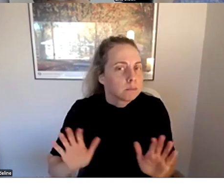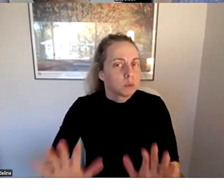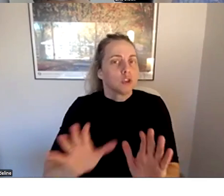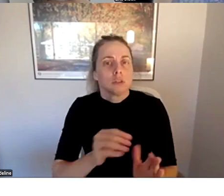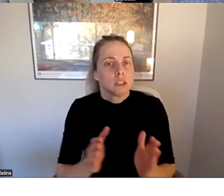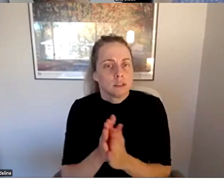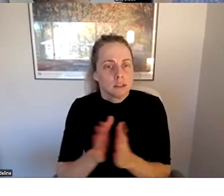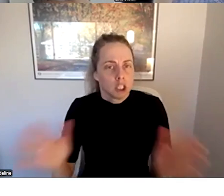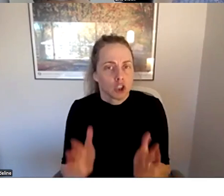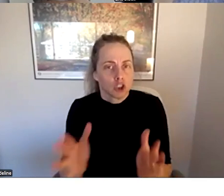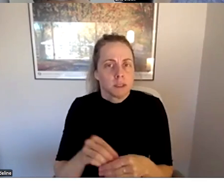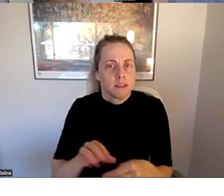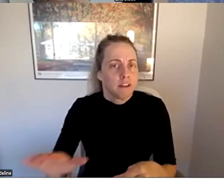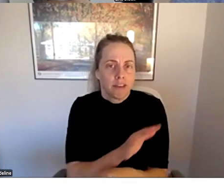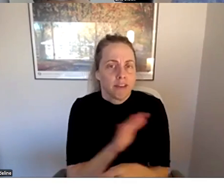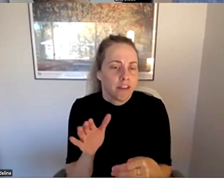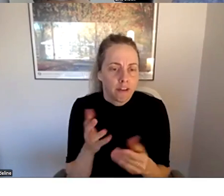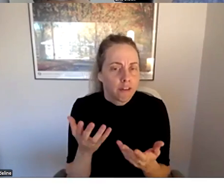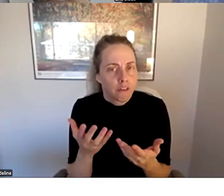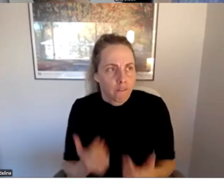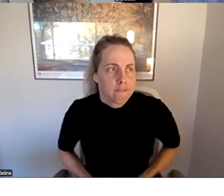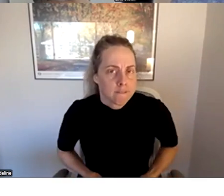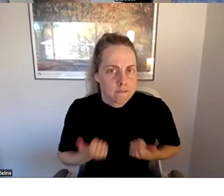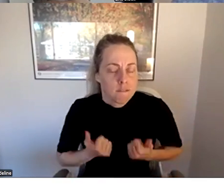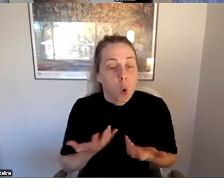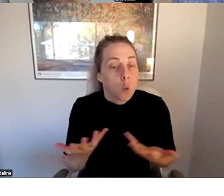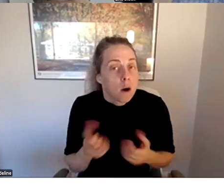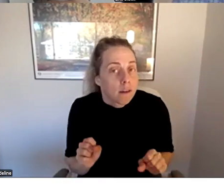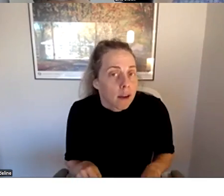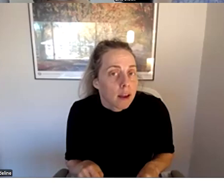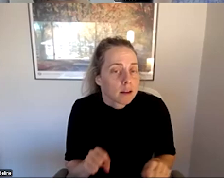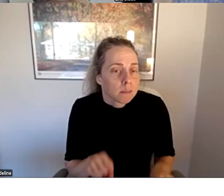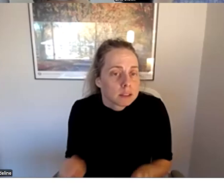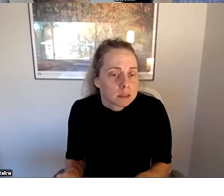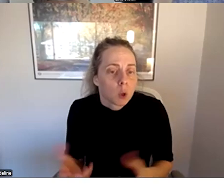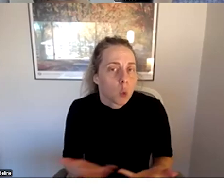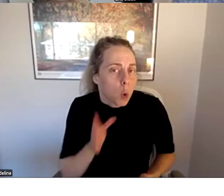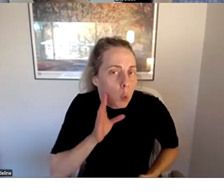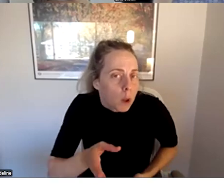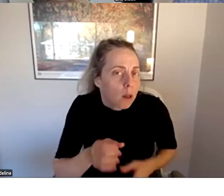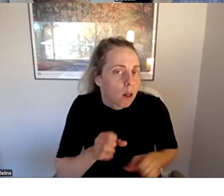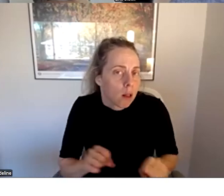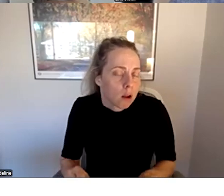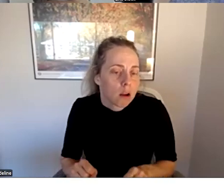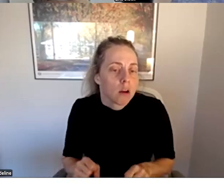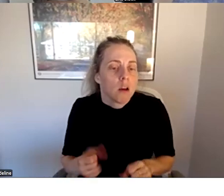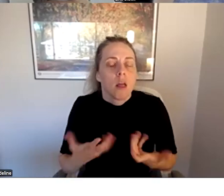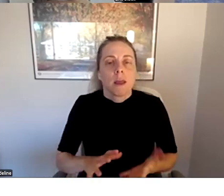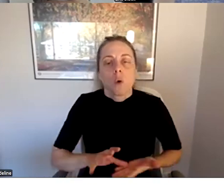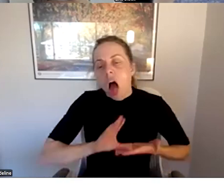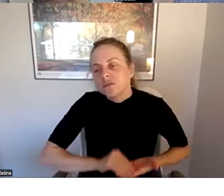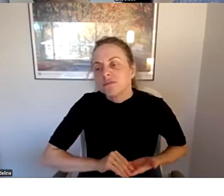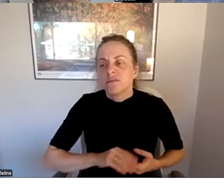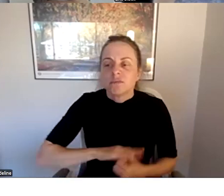circle about what can be the possibility and what will be the possibility, so they don't change or diminish their own goals.